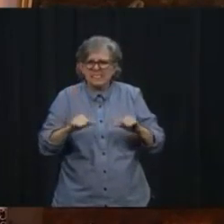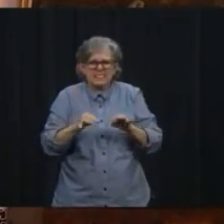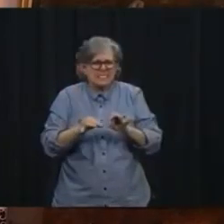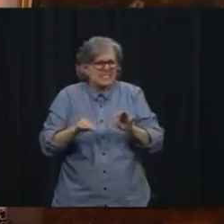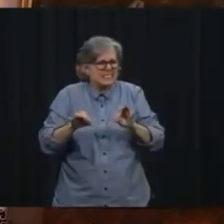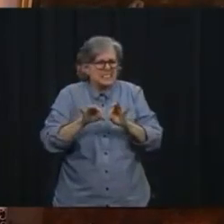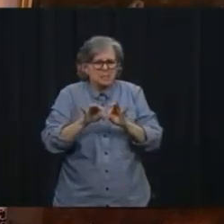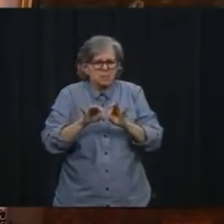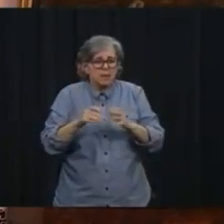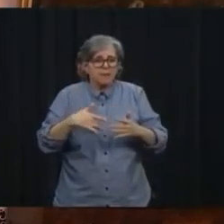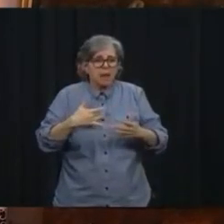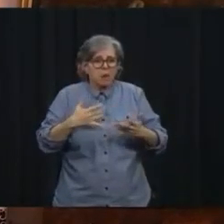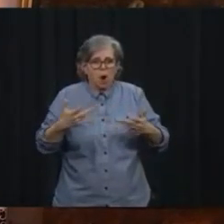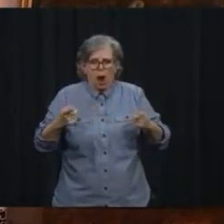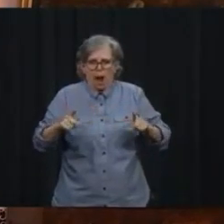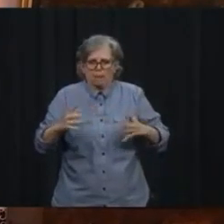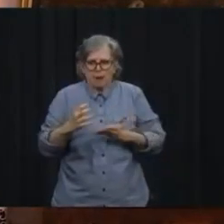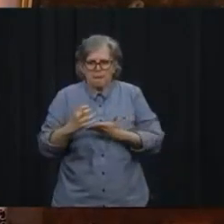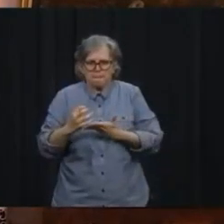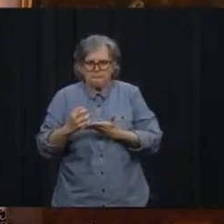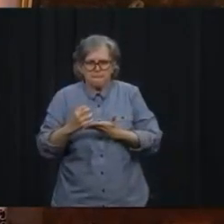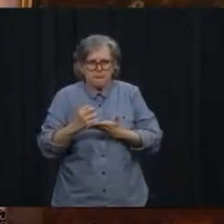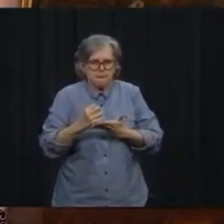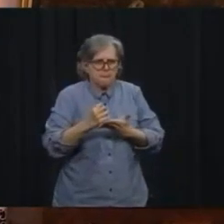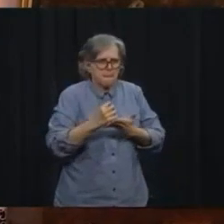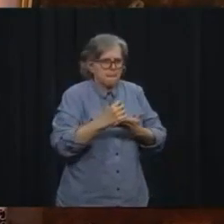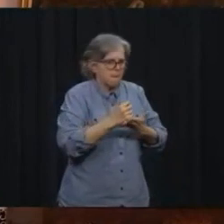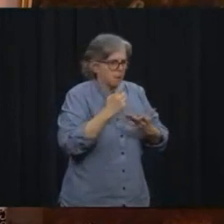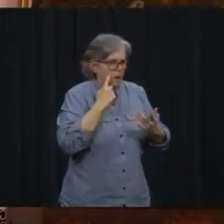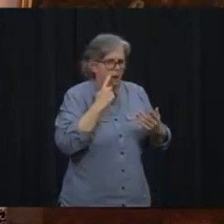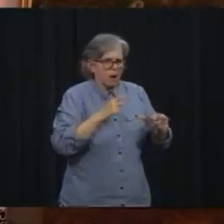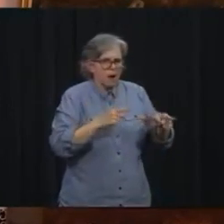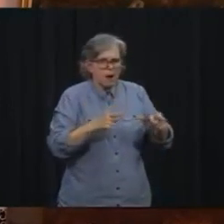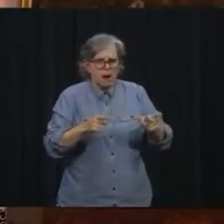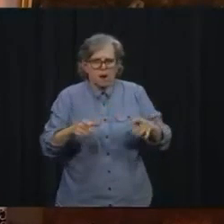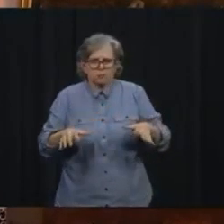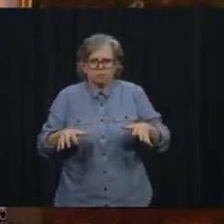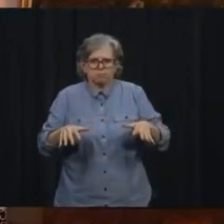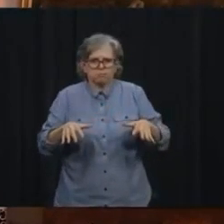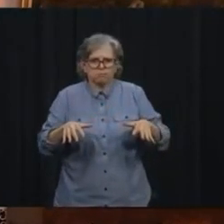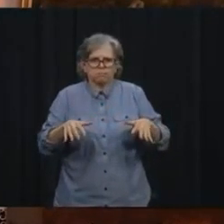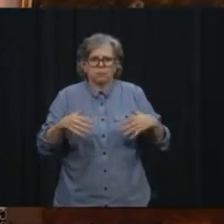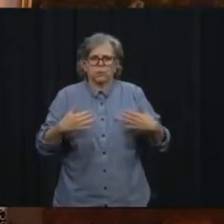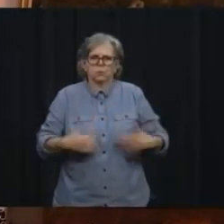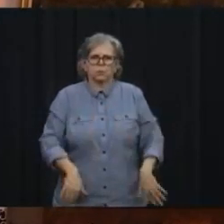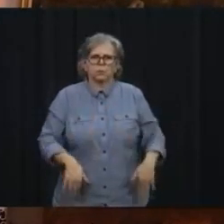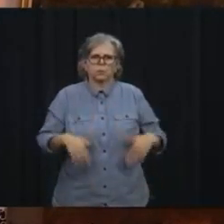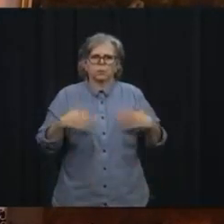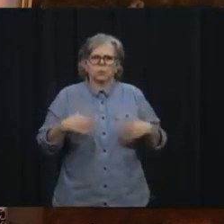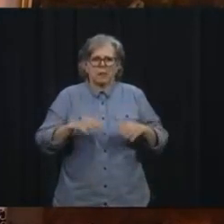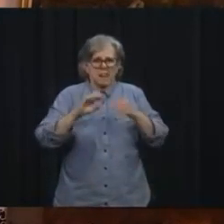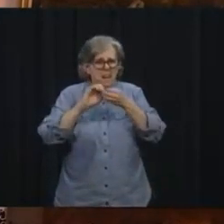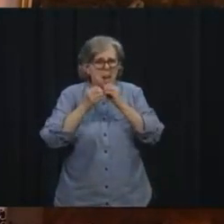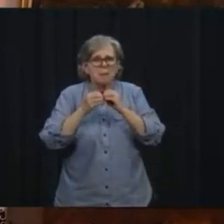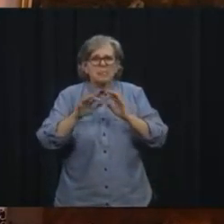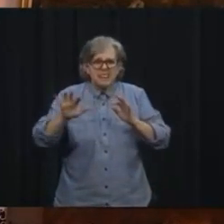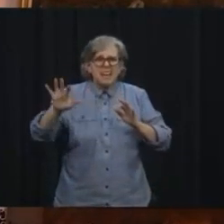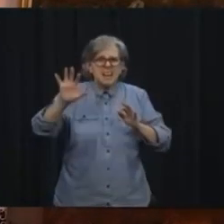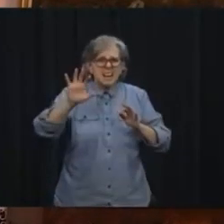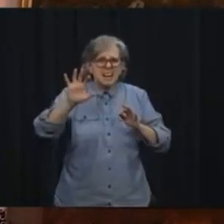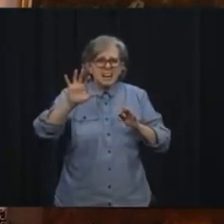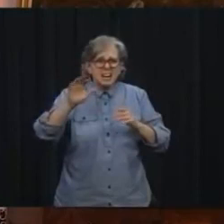star at a distance. You're seeing a snapshot of the past. Even what goes on in the future in the next few days is still minimal because